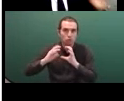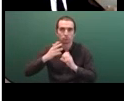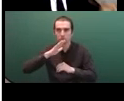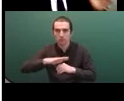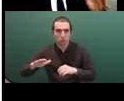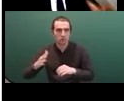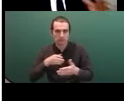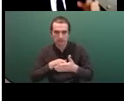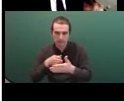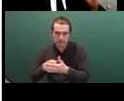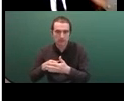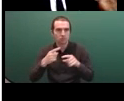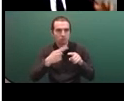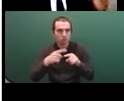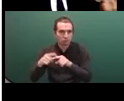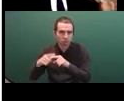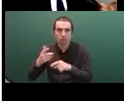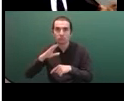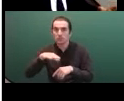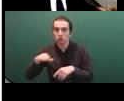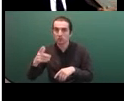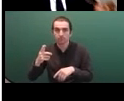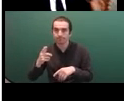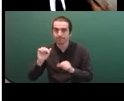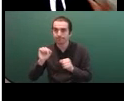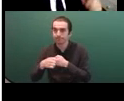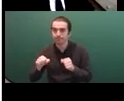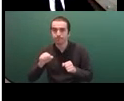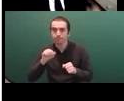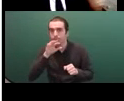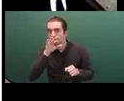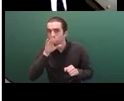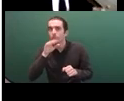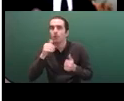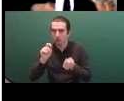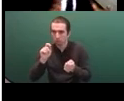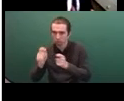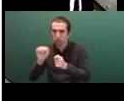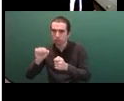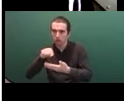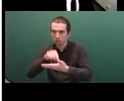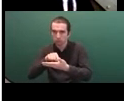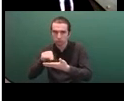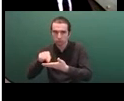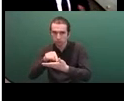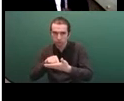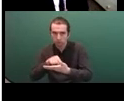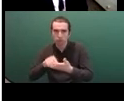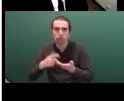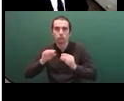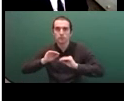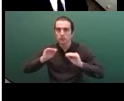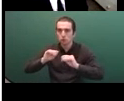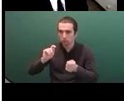ways, pictograms, small steps, curriculum, easy read, scaffolding, which is, for instance, producing a